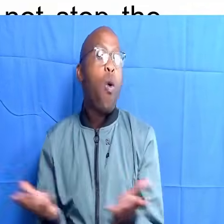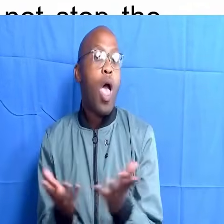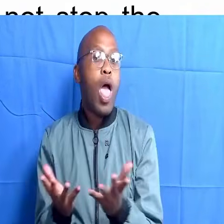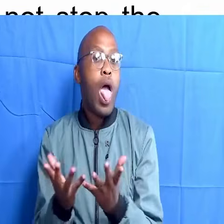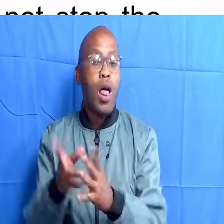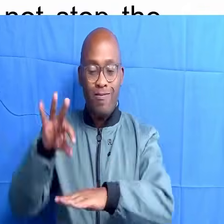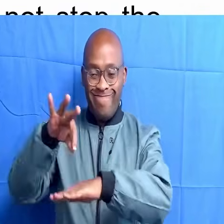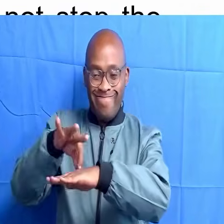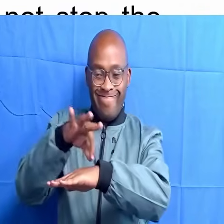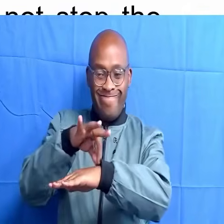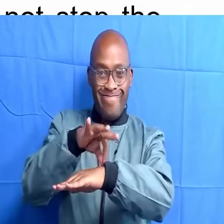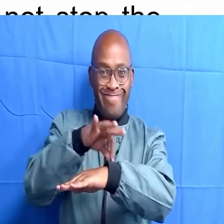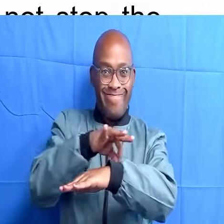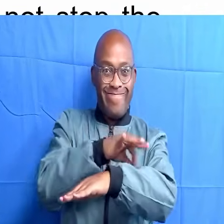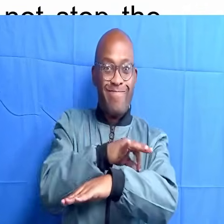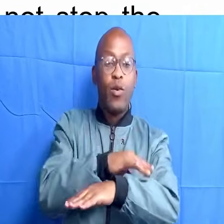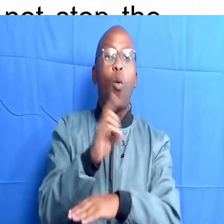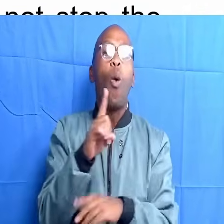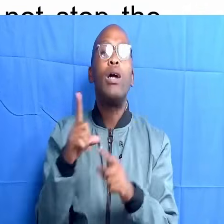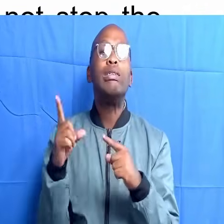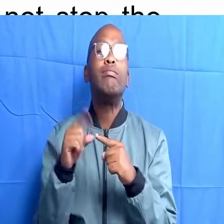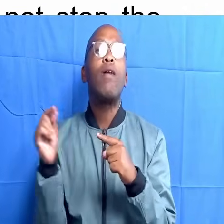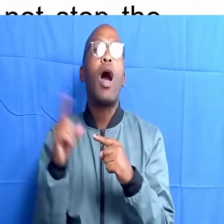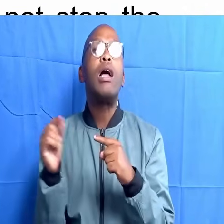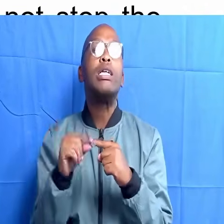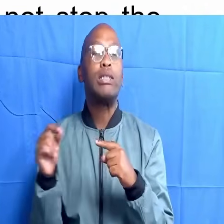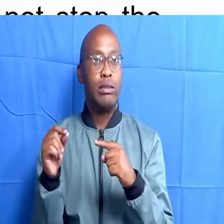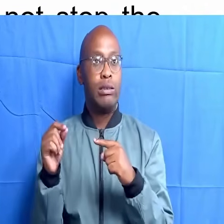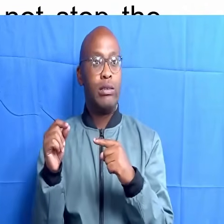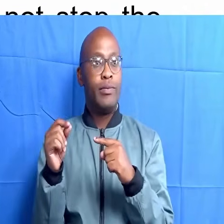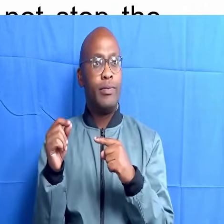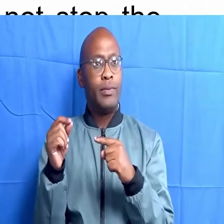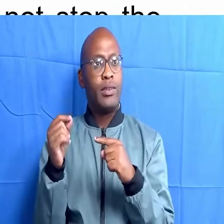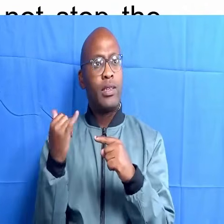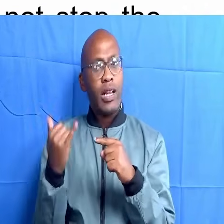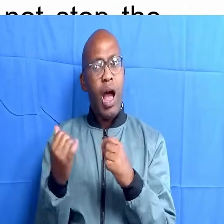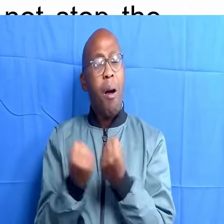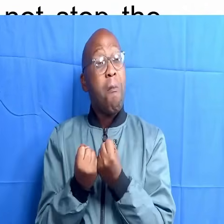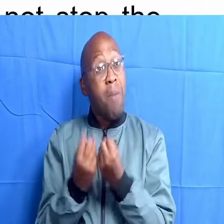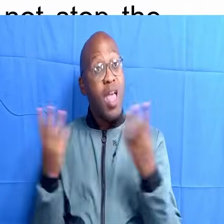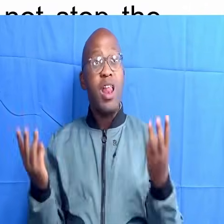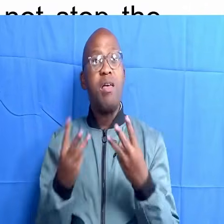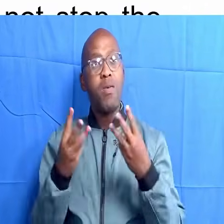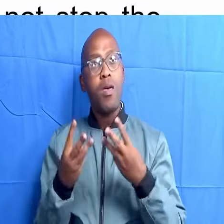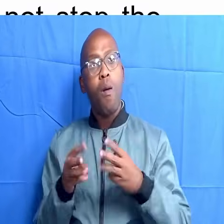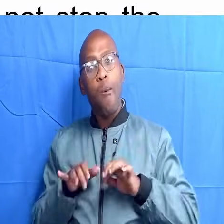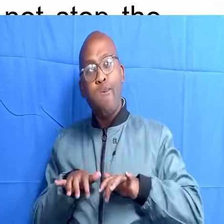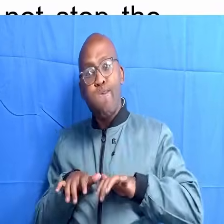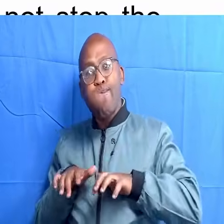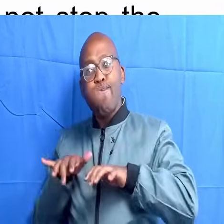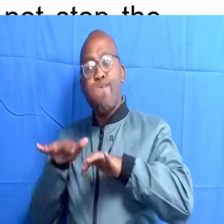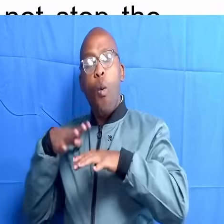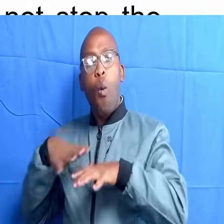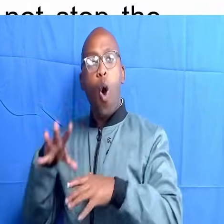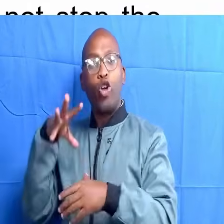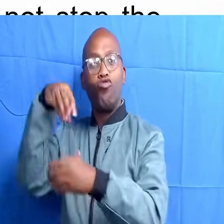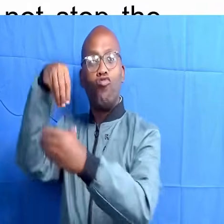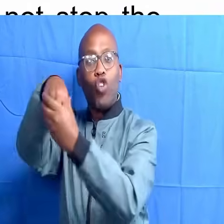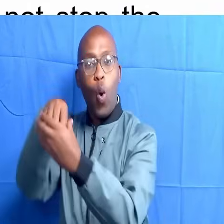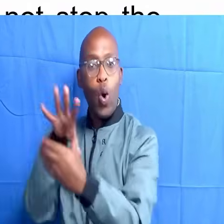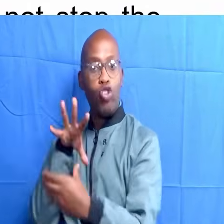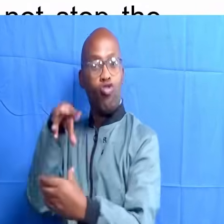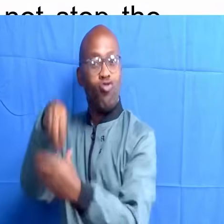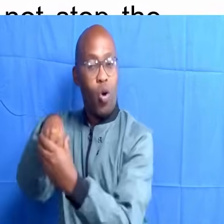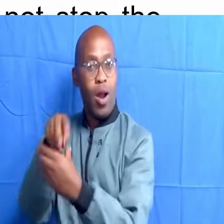also did not stop the flow of men. So this is clearly indicating that this was